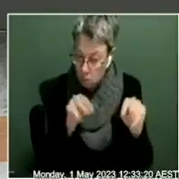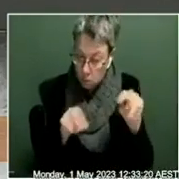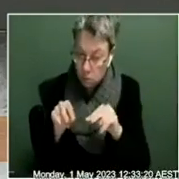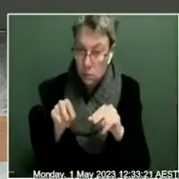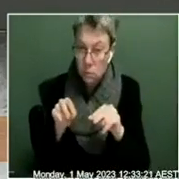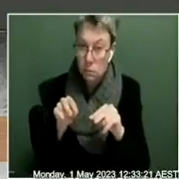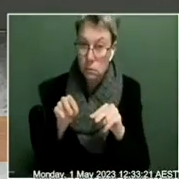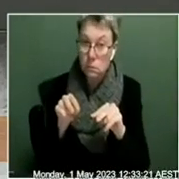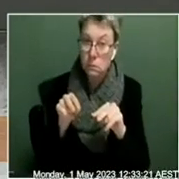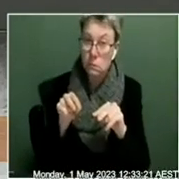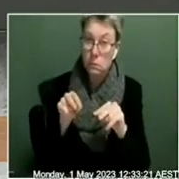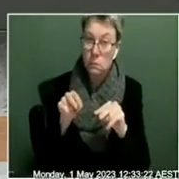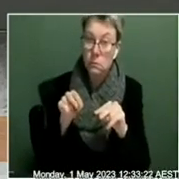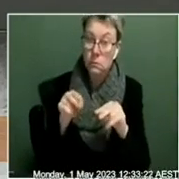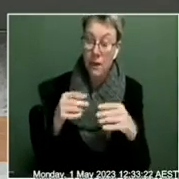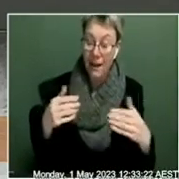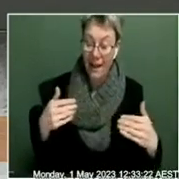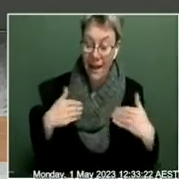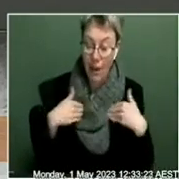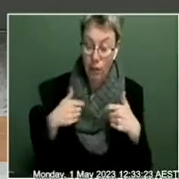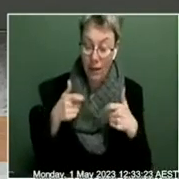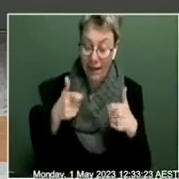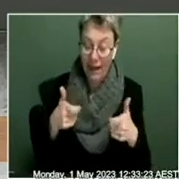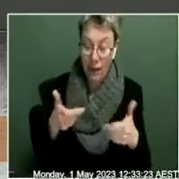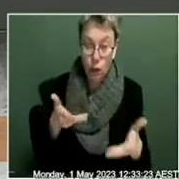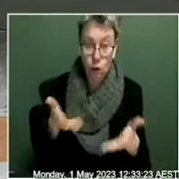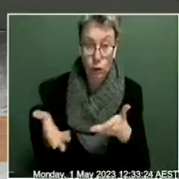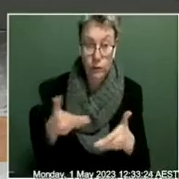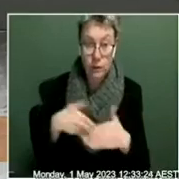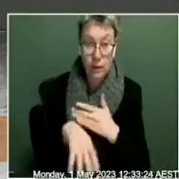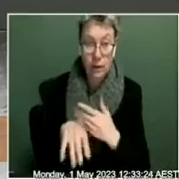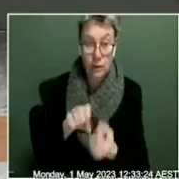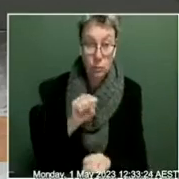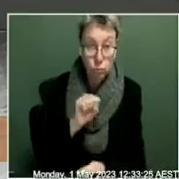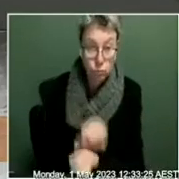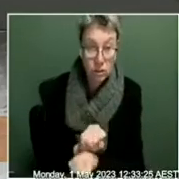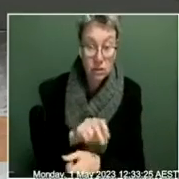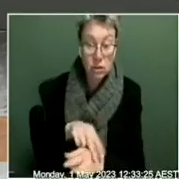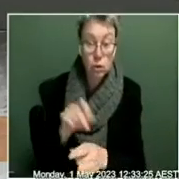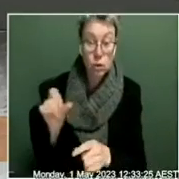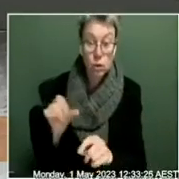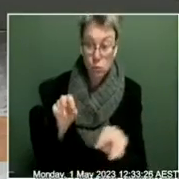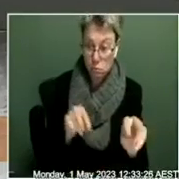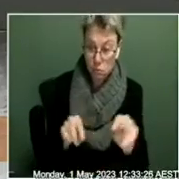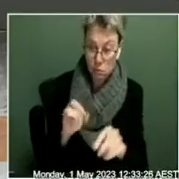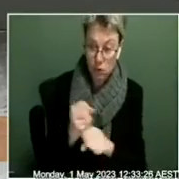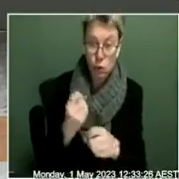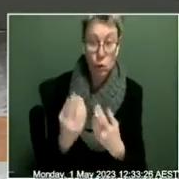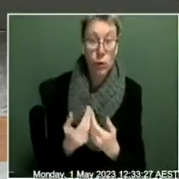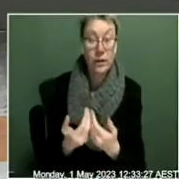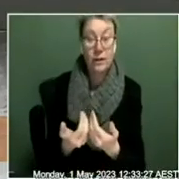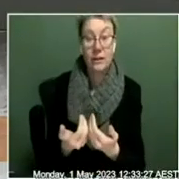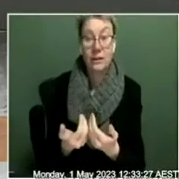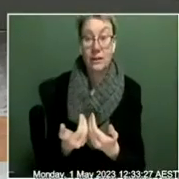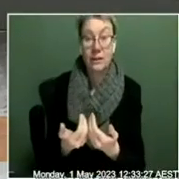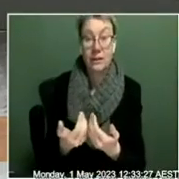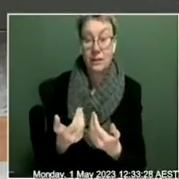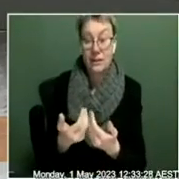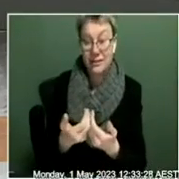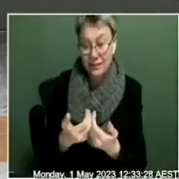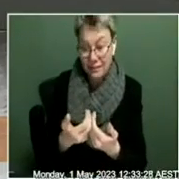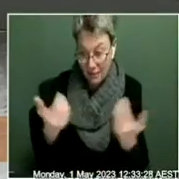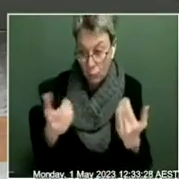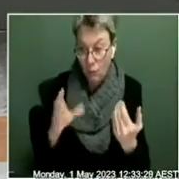comprehensive, transparent, regular, designed to enhance the health, wellbeing and safety outcomes for